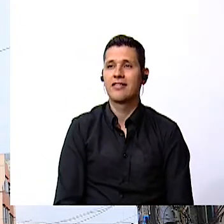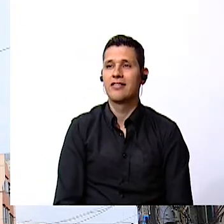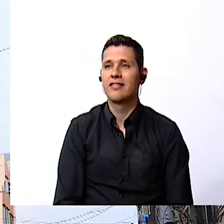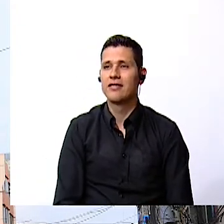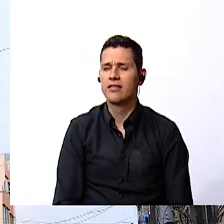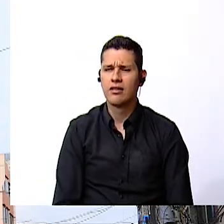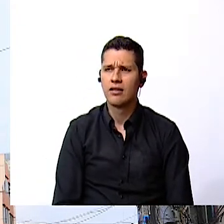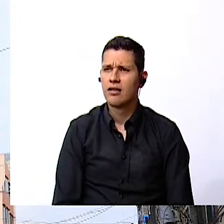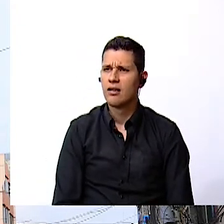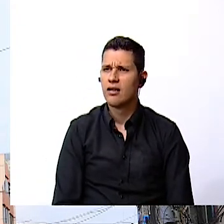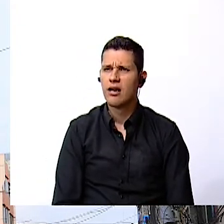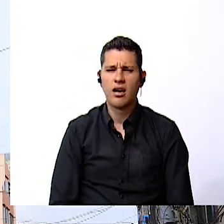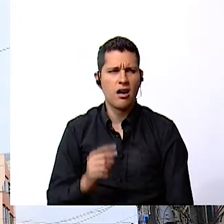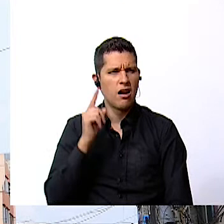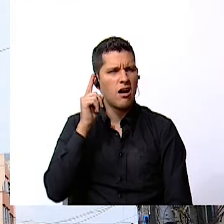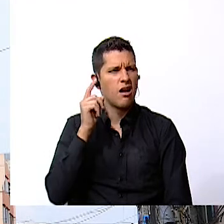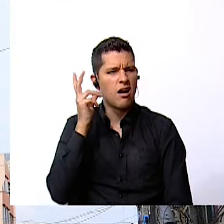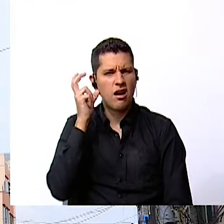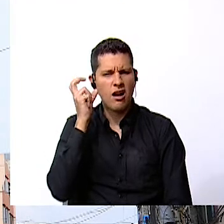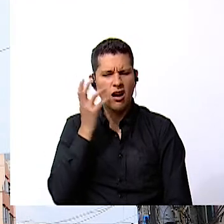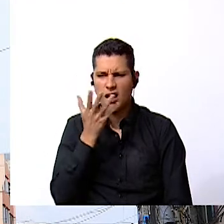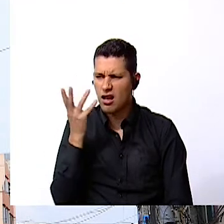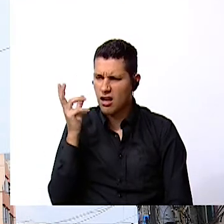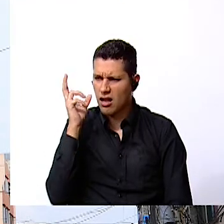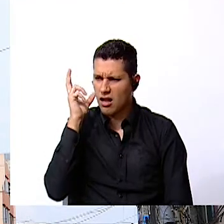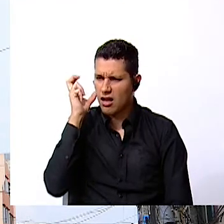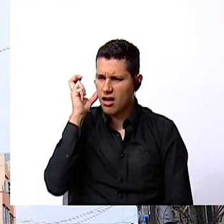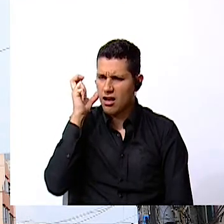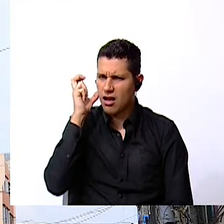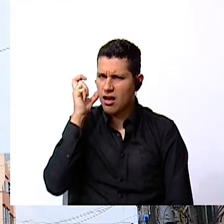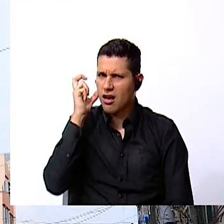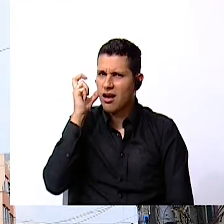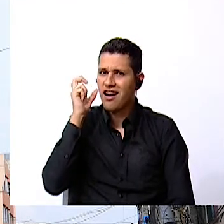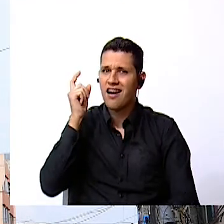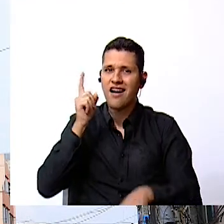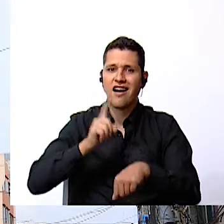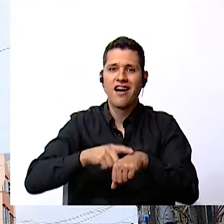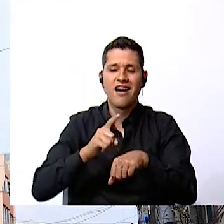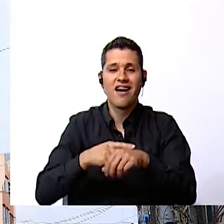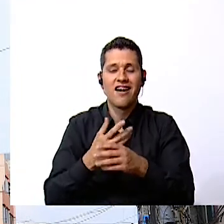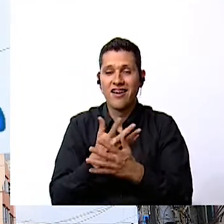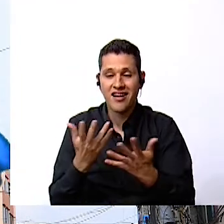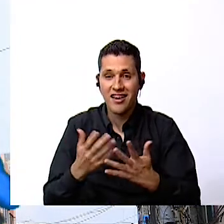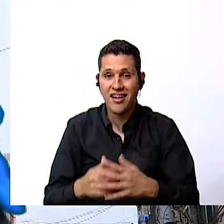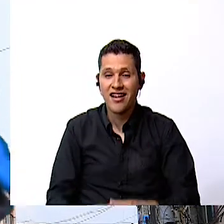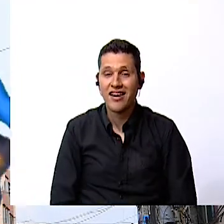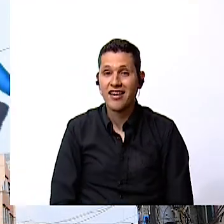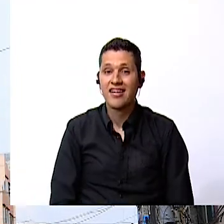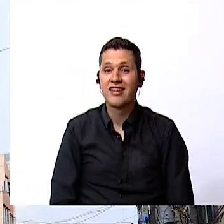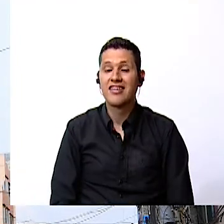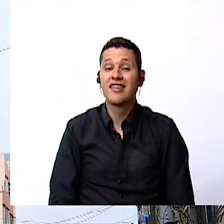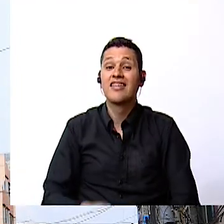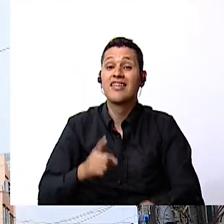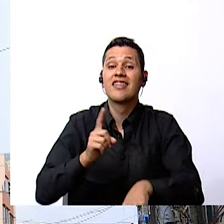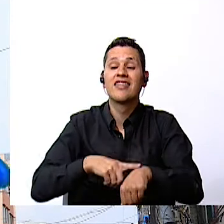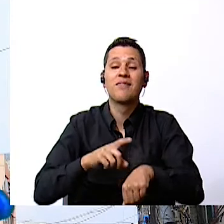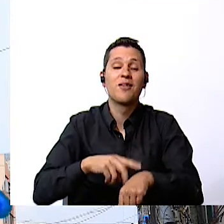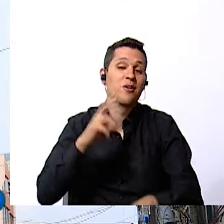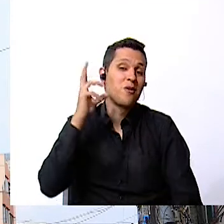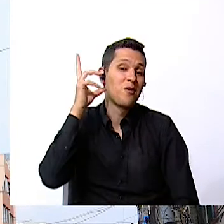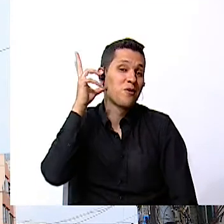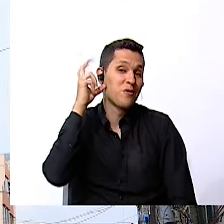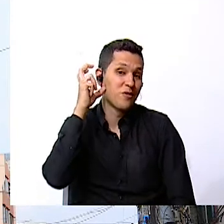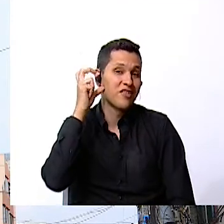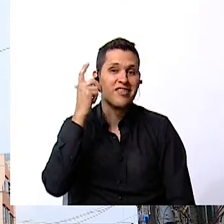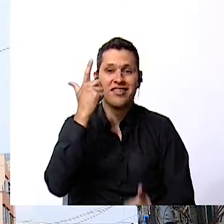What is that? Oh, do you know what time is it? No? It's letters and sounds